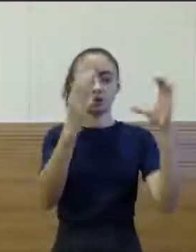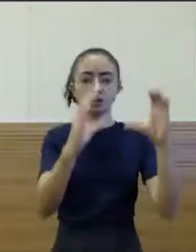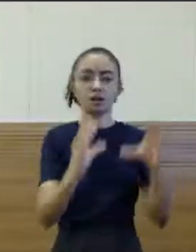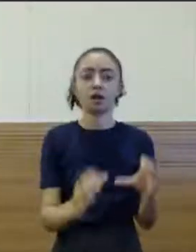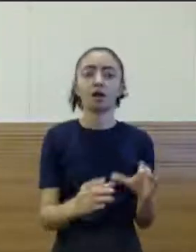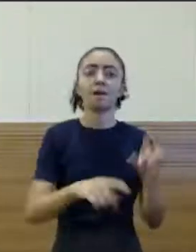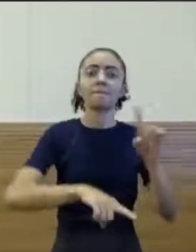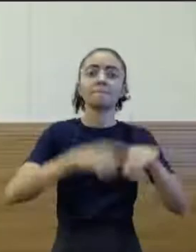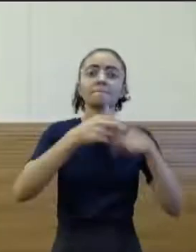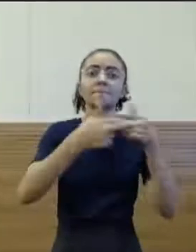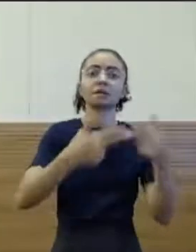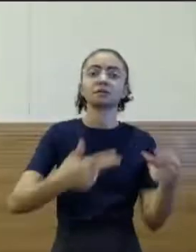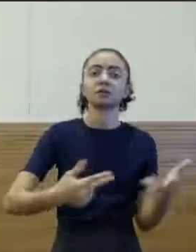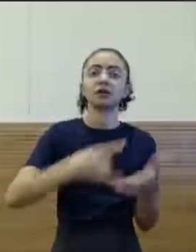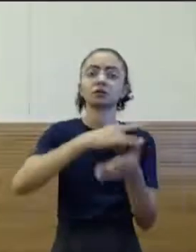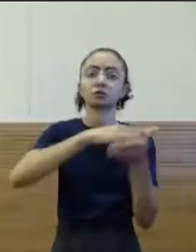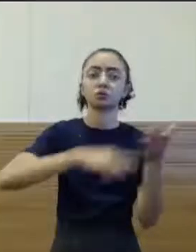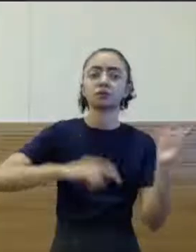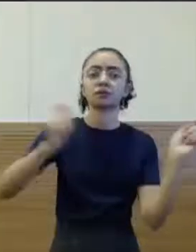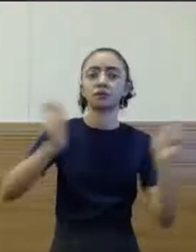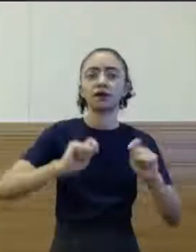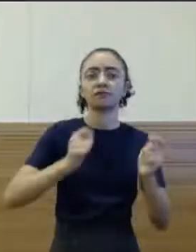and to see the guides. And